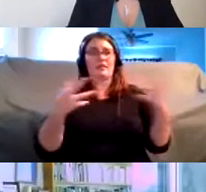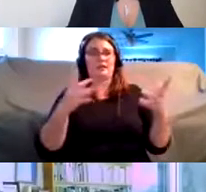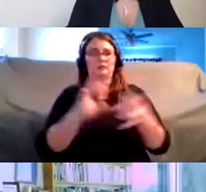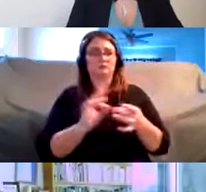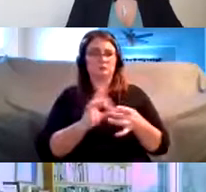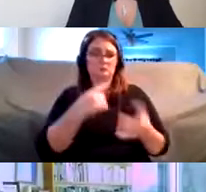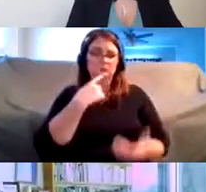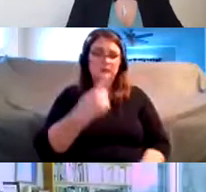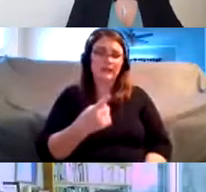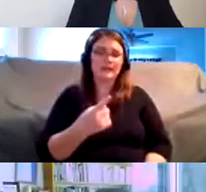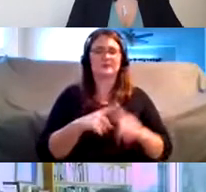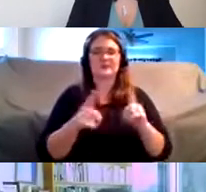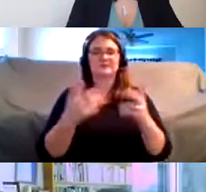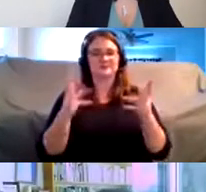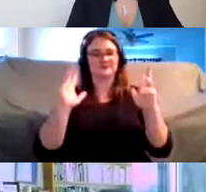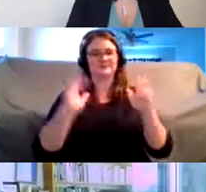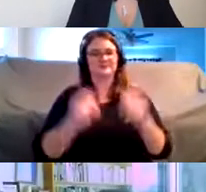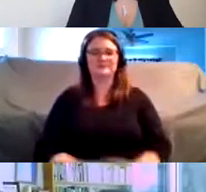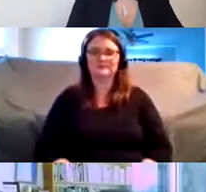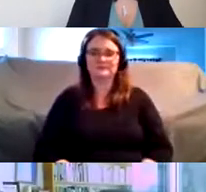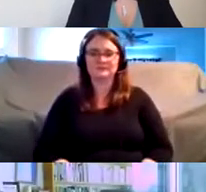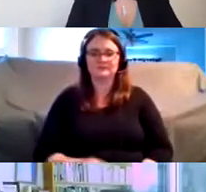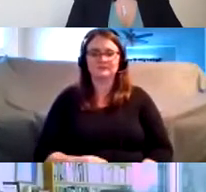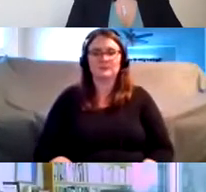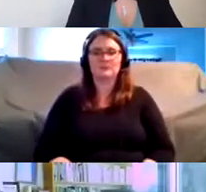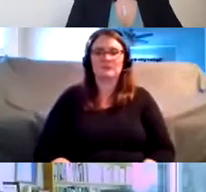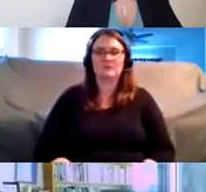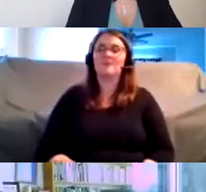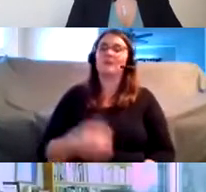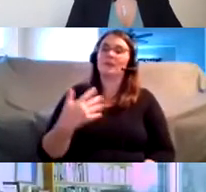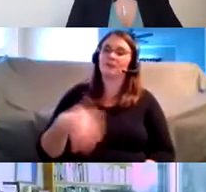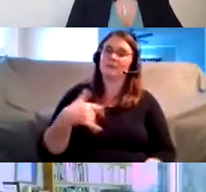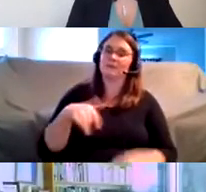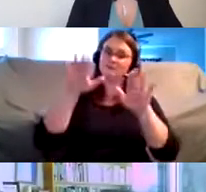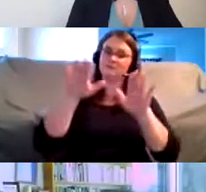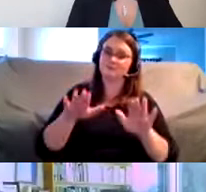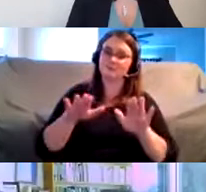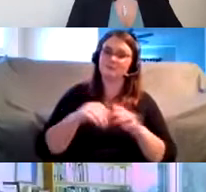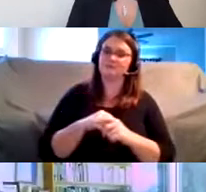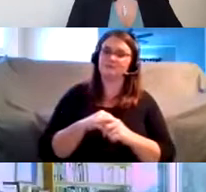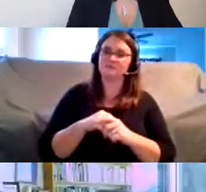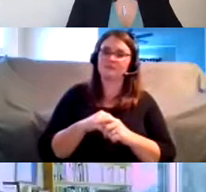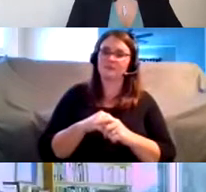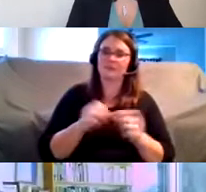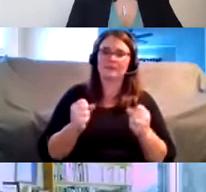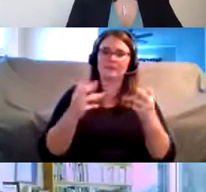Wow, that's just amazing how many things to accomplish in such a short